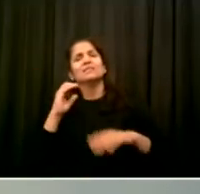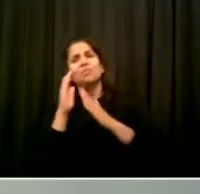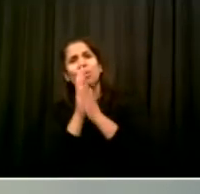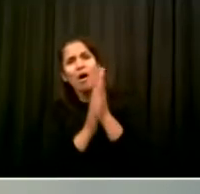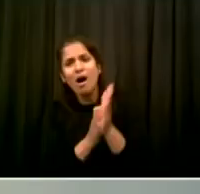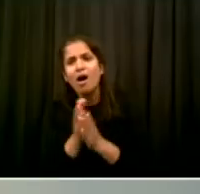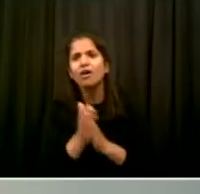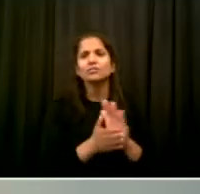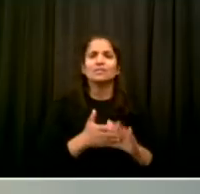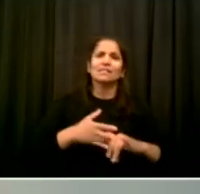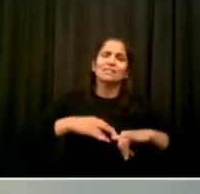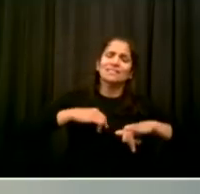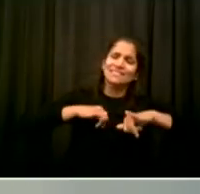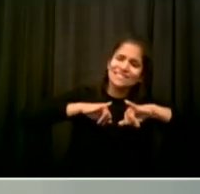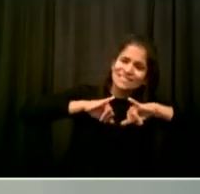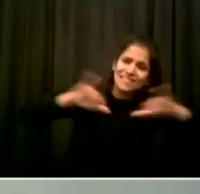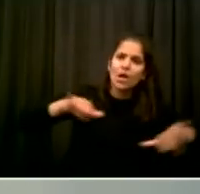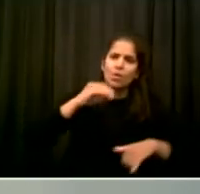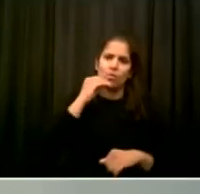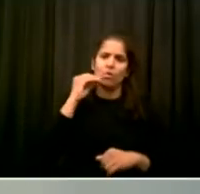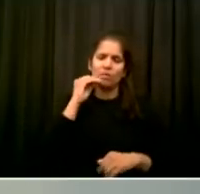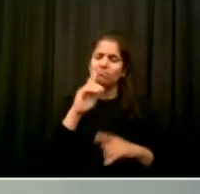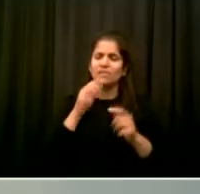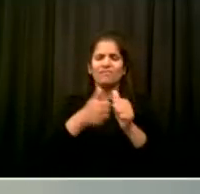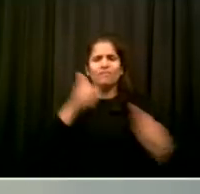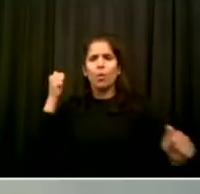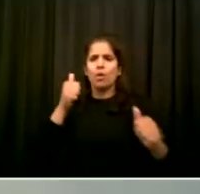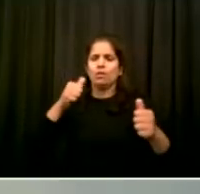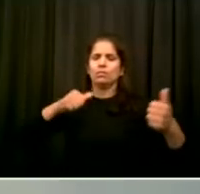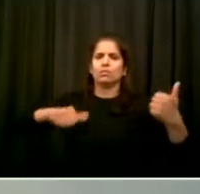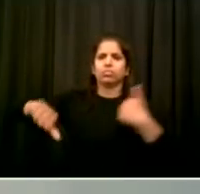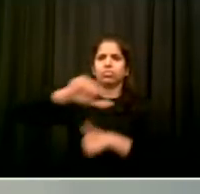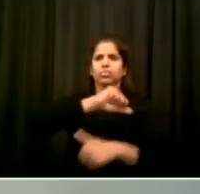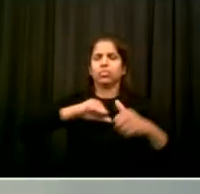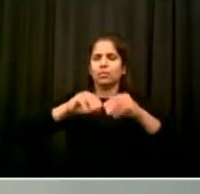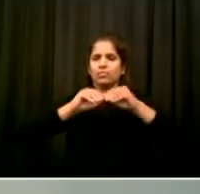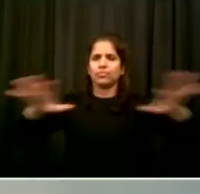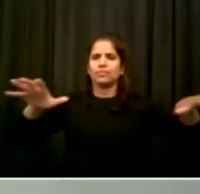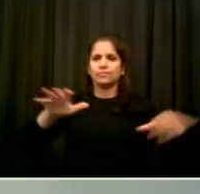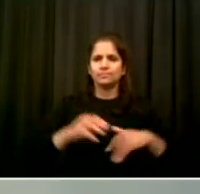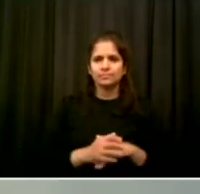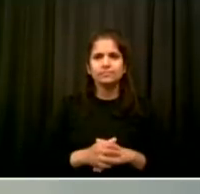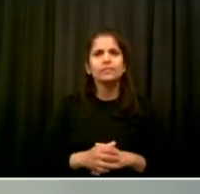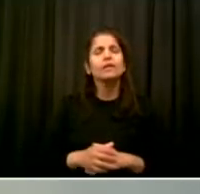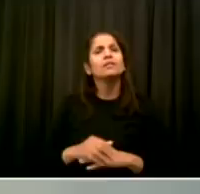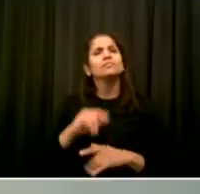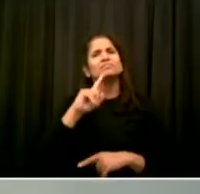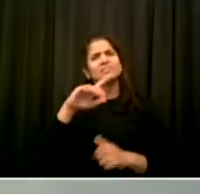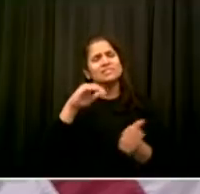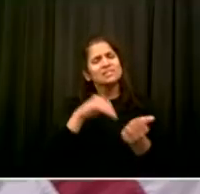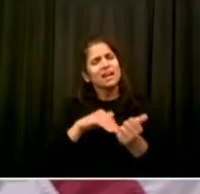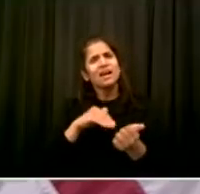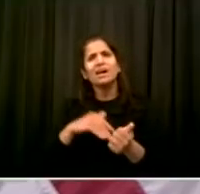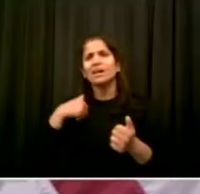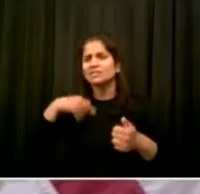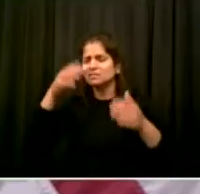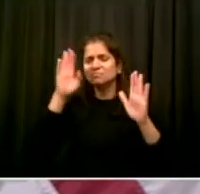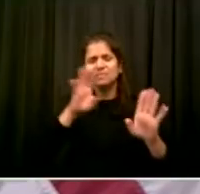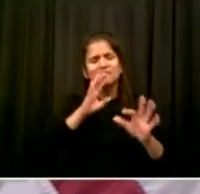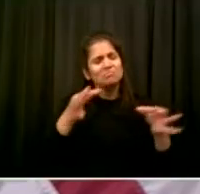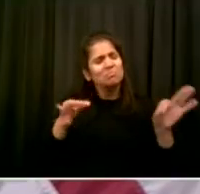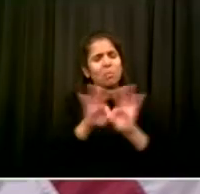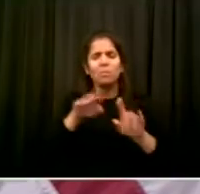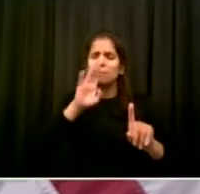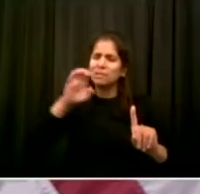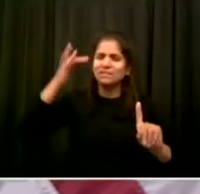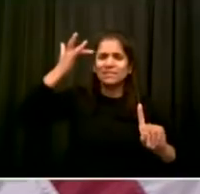about isolation based on best clinical judgment and the test. Thank you. Mitch and Ted,